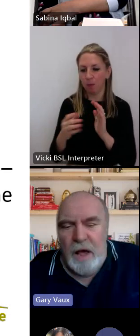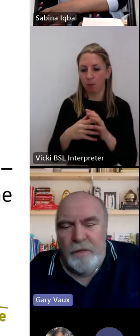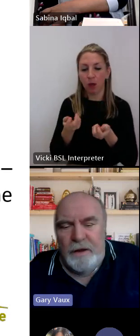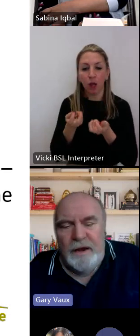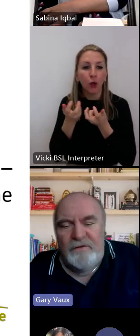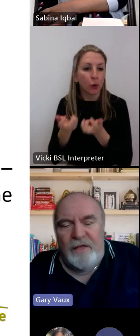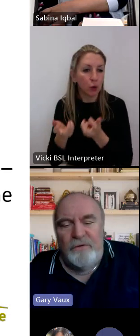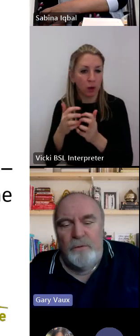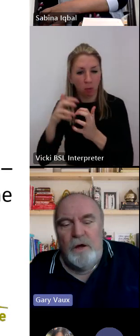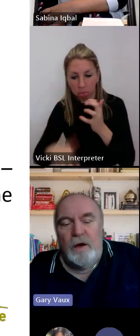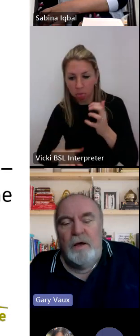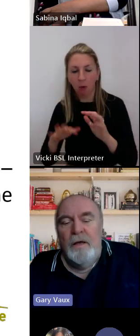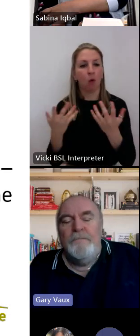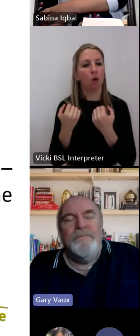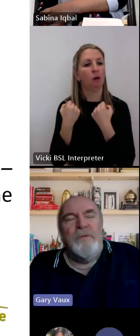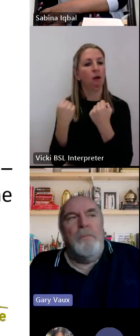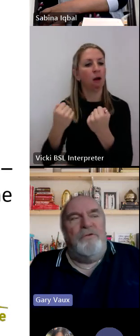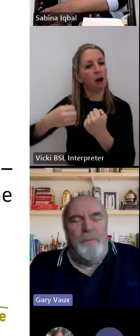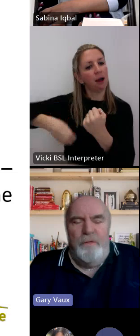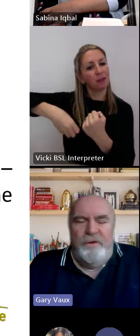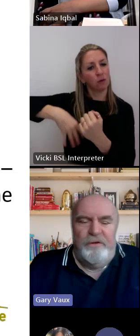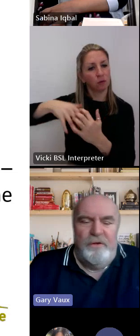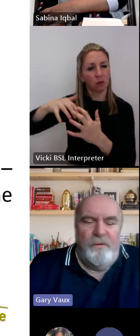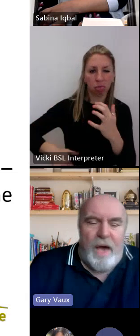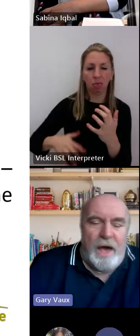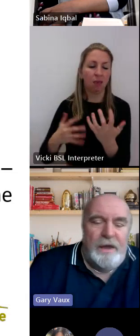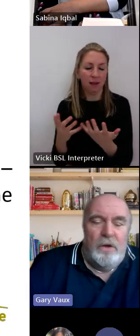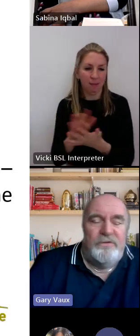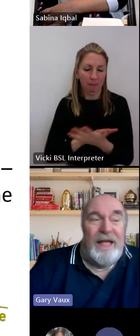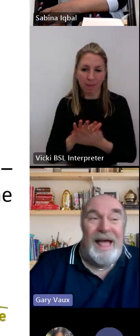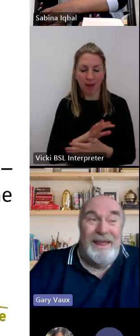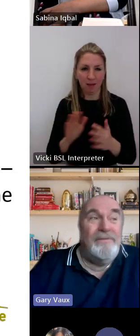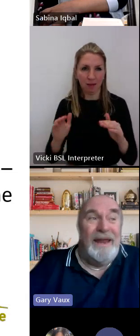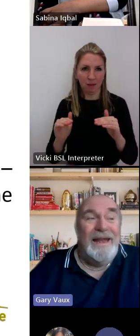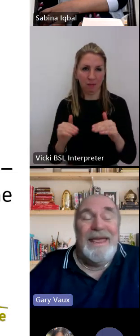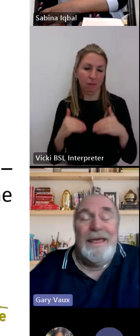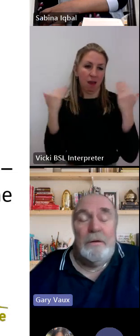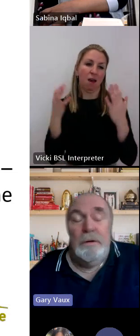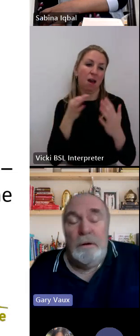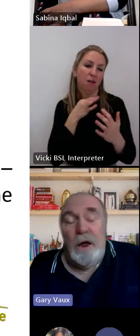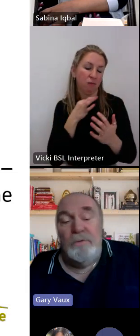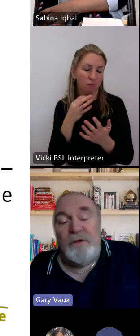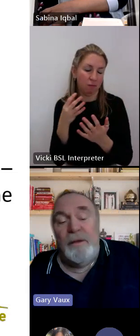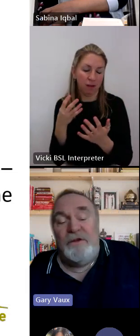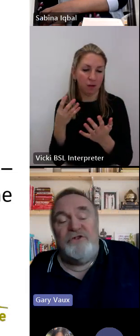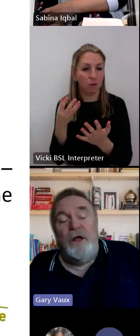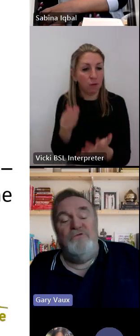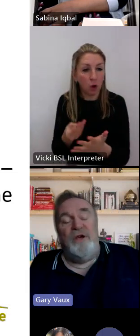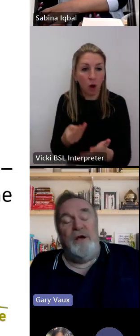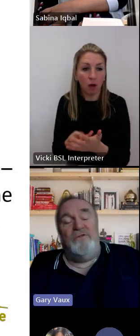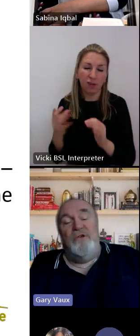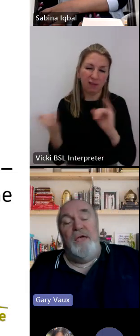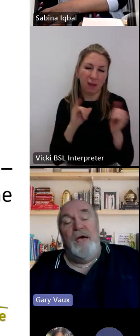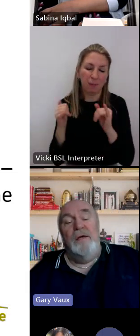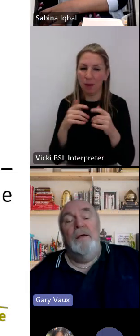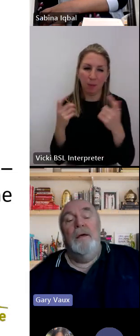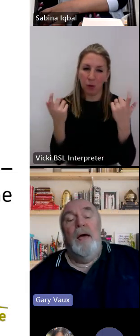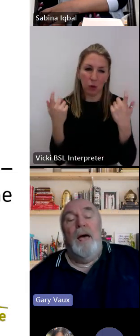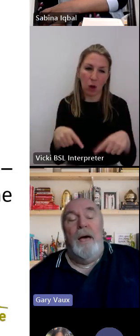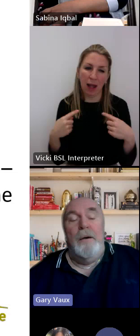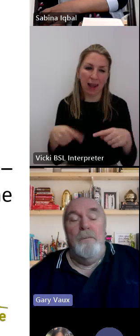for the car that they need to get to work, puts them at the risk of high cost and even illegal loans. I mentioned loan sharks